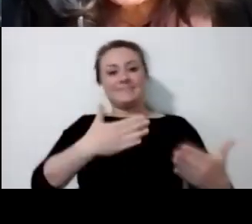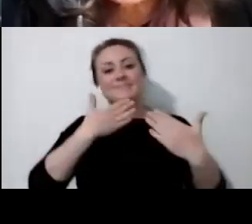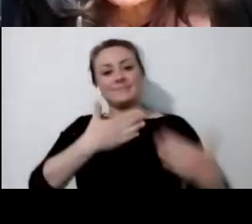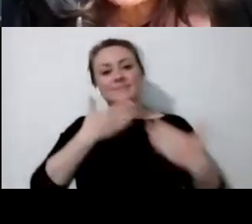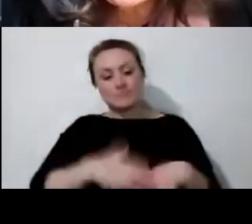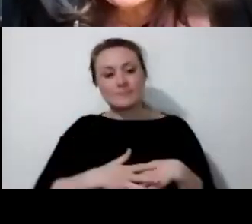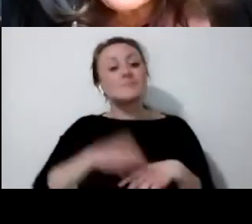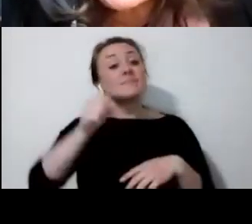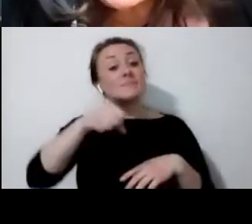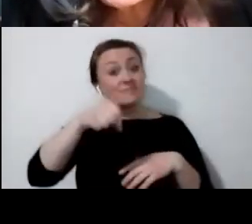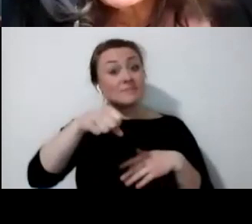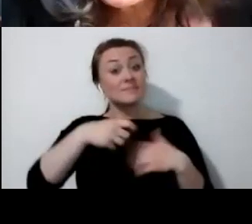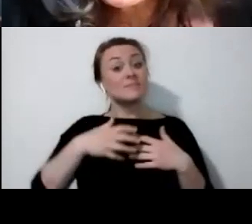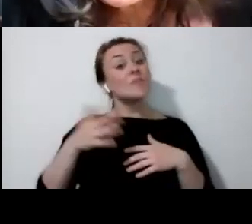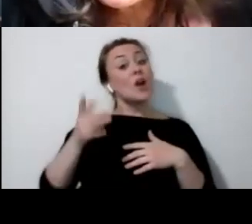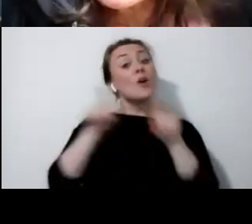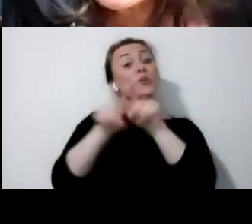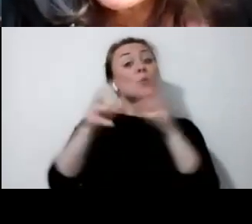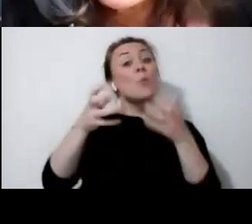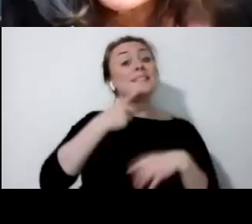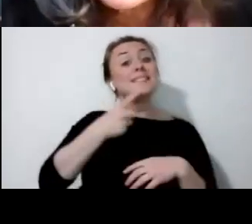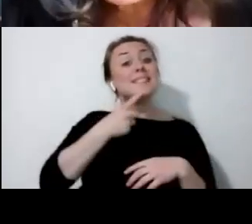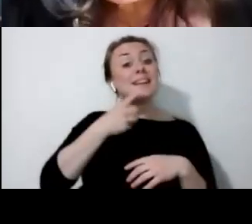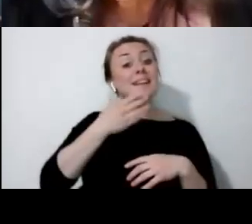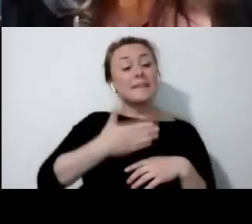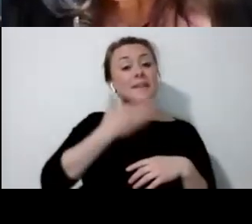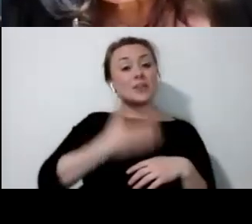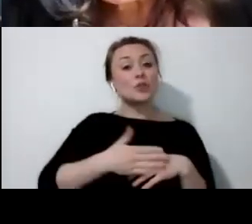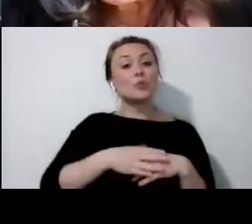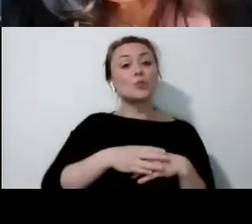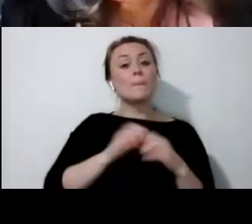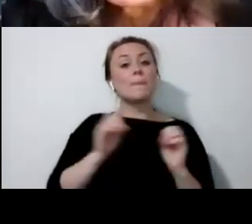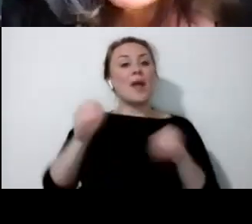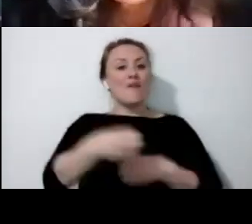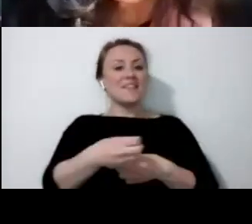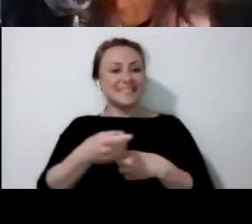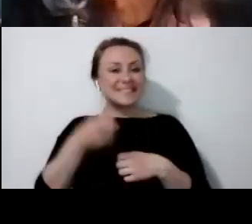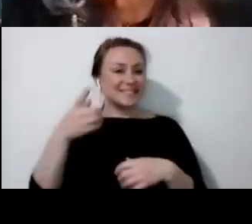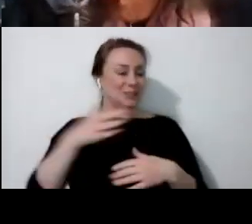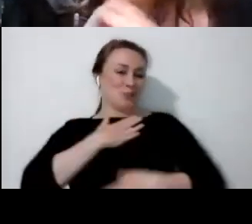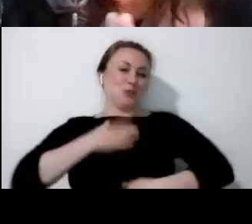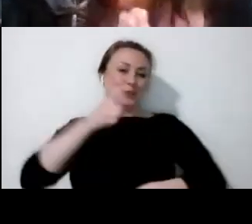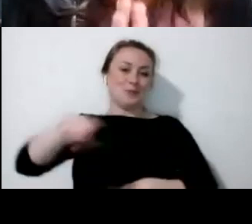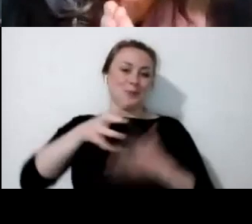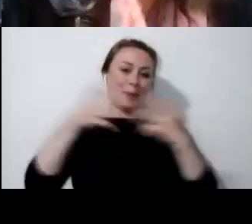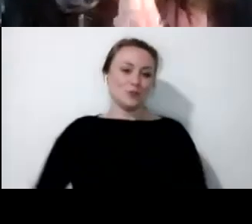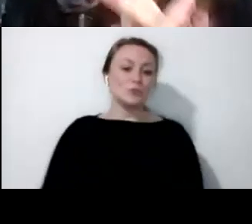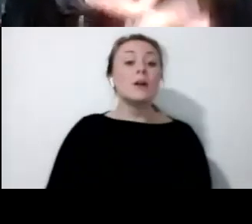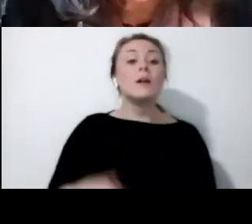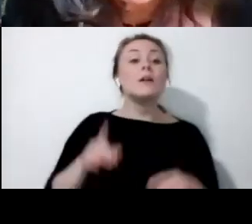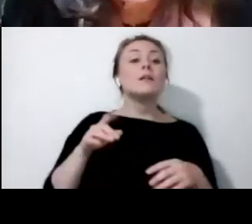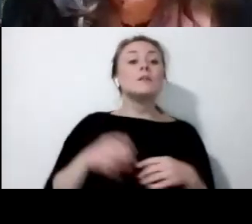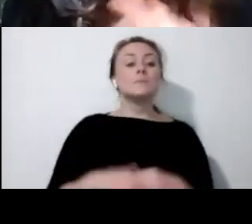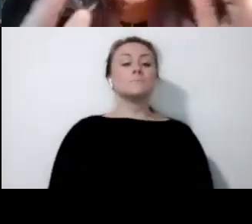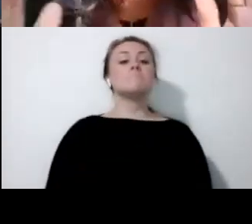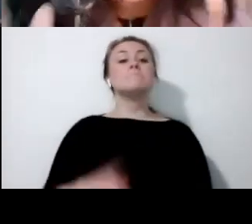Yes, you make a good point. And I want to say thanks to the Office of I miss you all so much. Well, I was just going to say, Dr. Edu, you make a